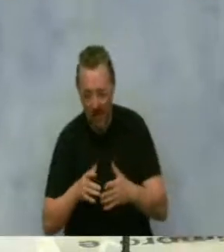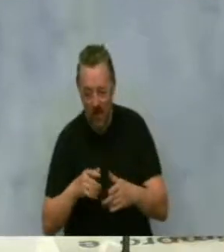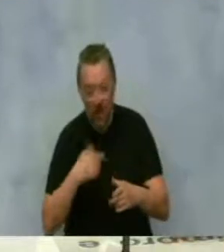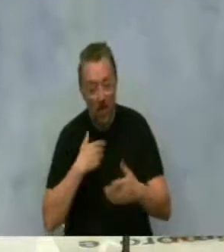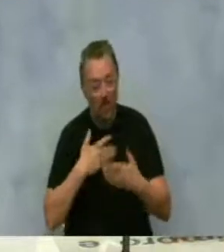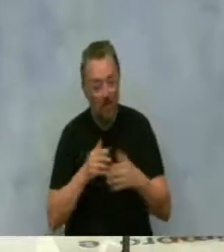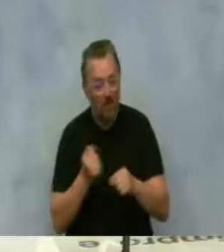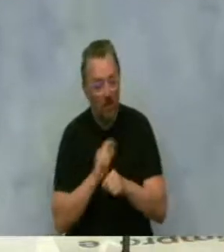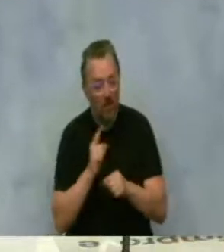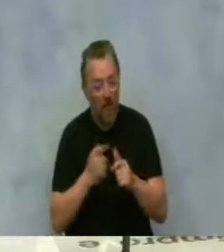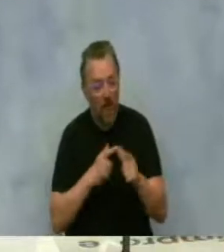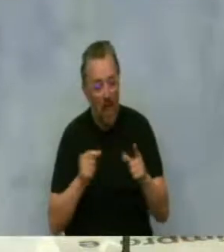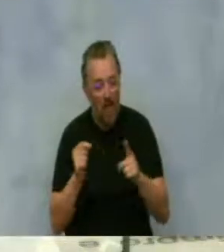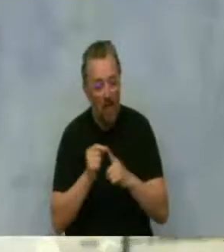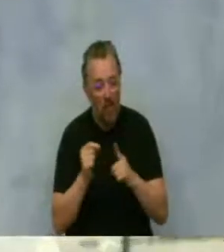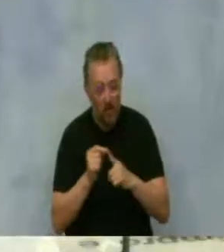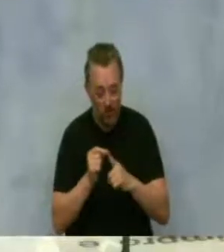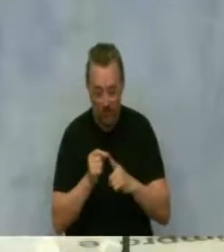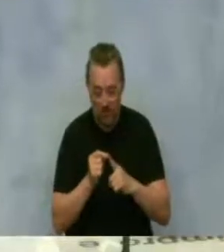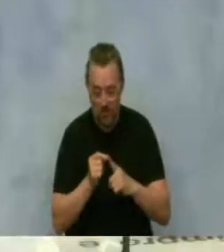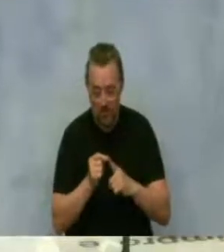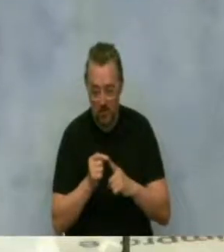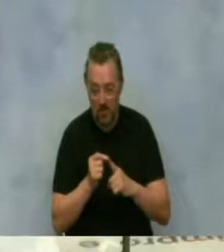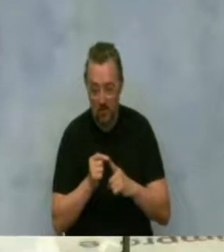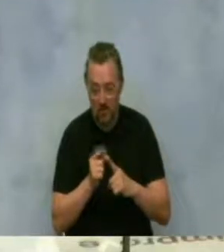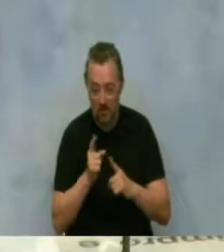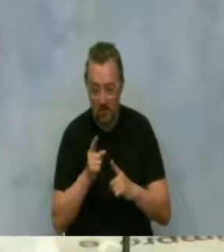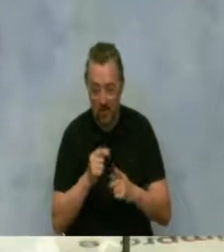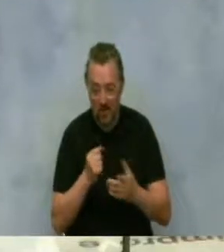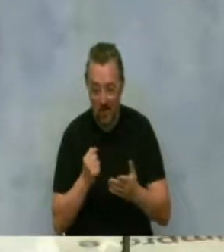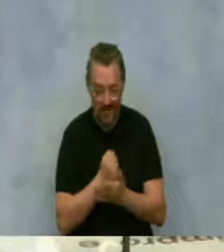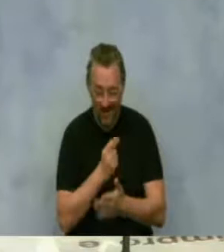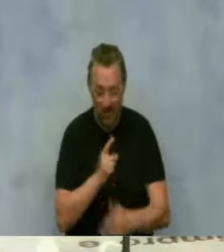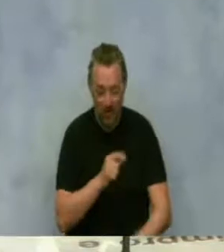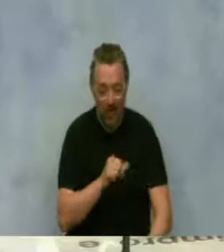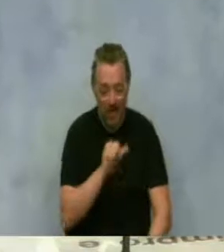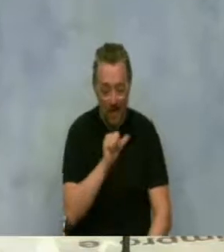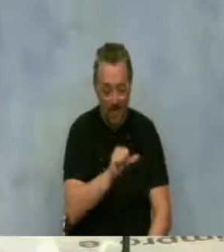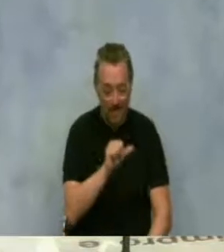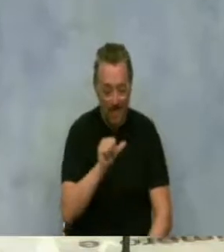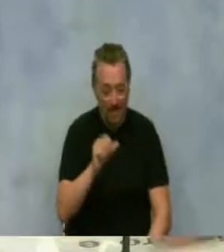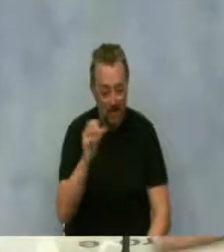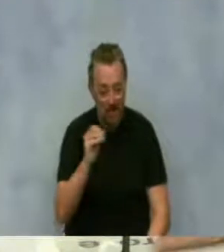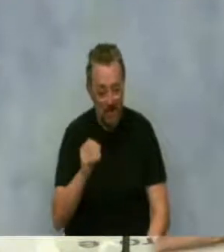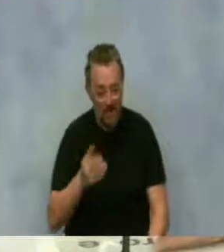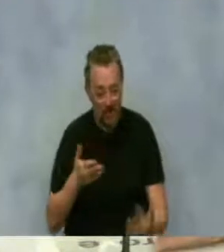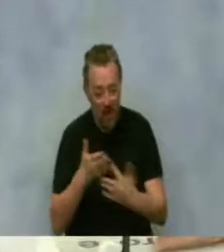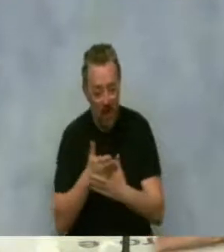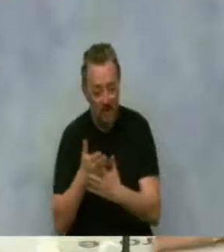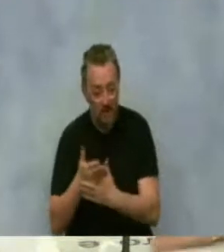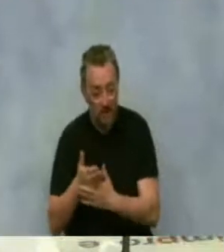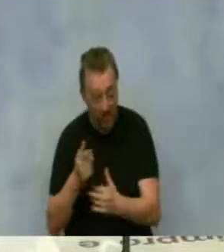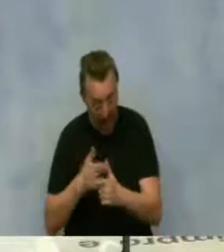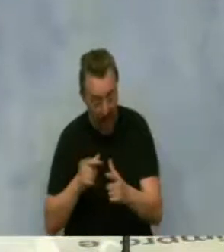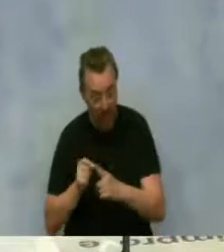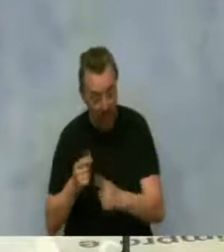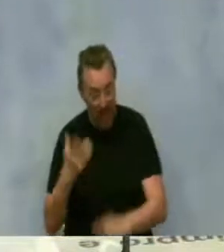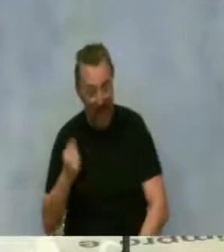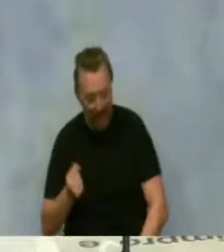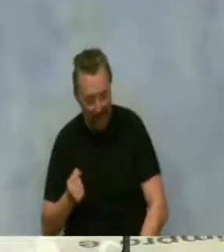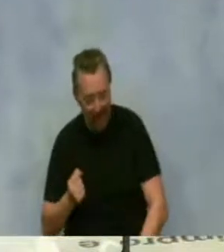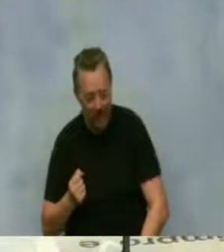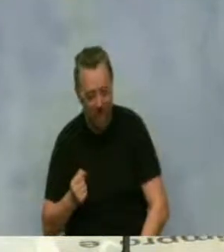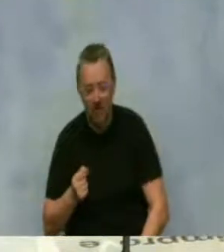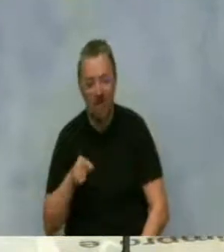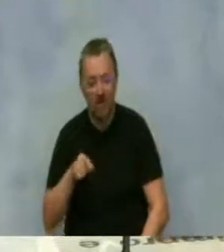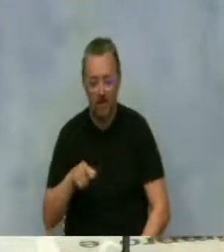appointments. Unfortunately, we're getting even 66% no access, even where we have an appointment. So we're now escalating